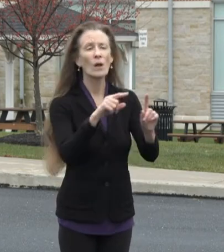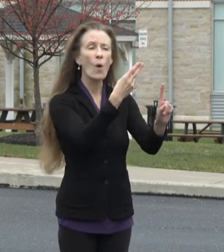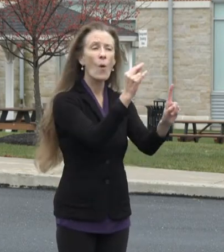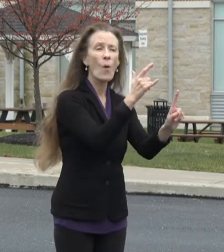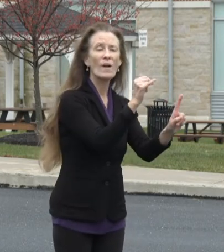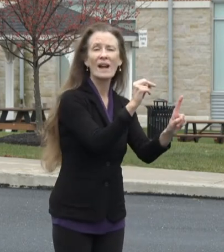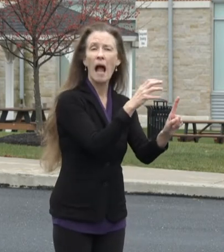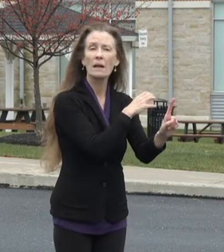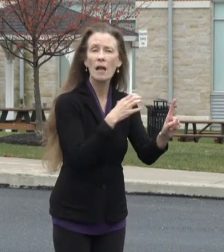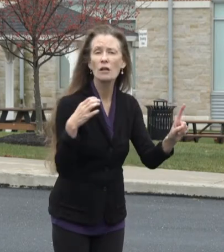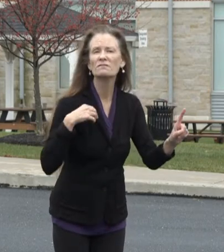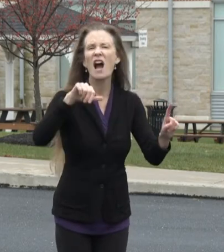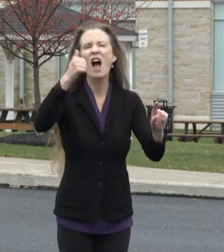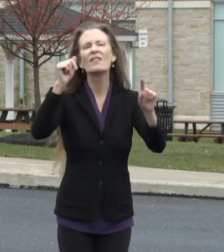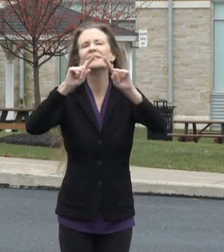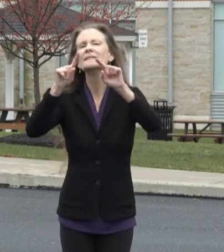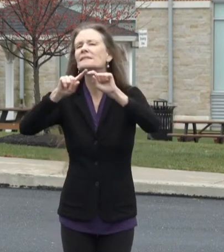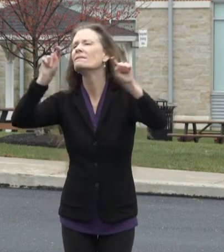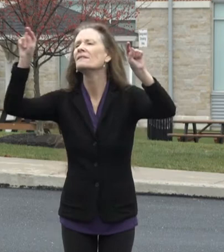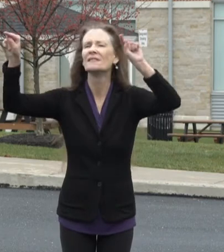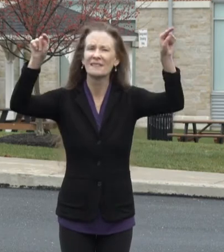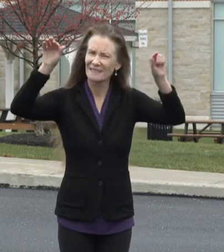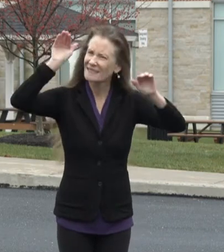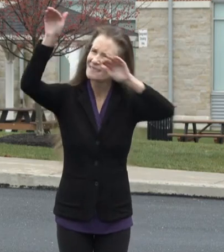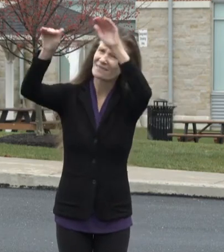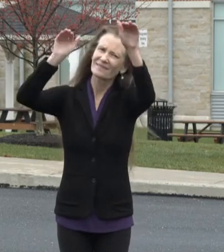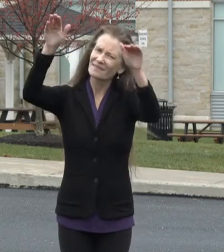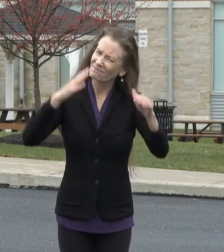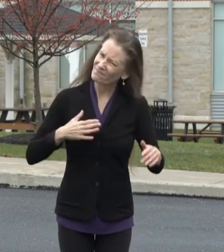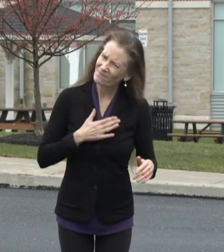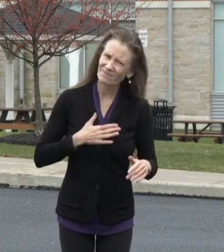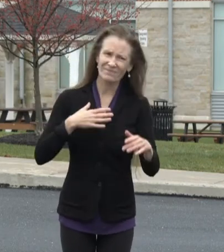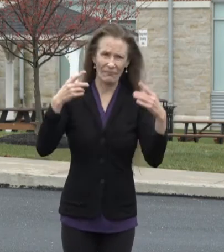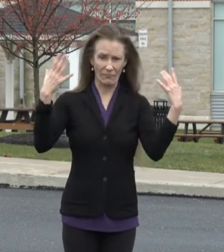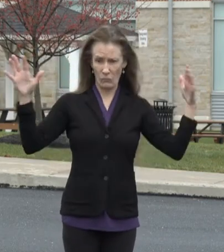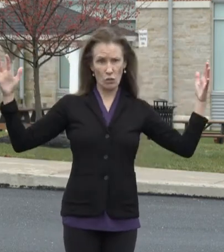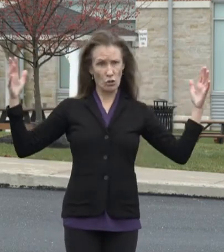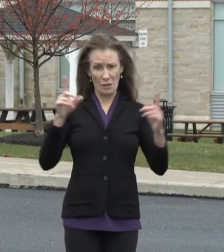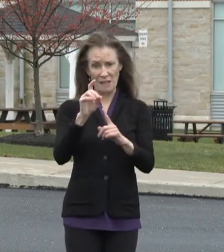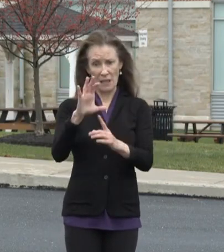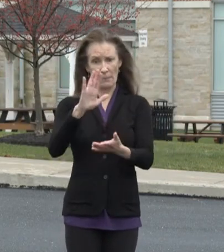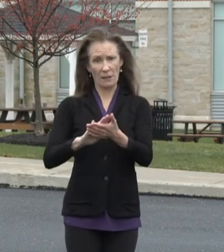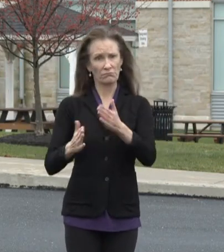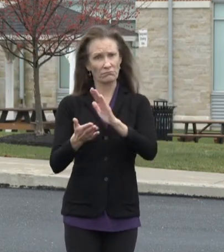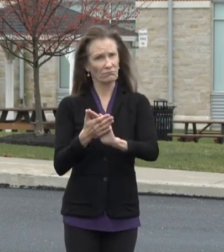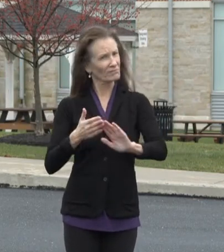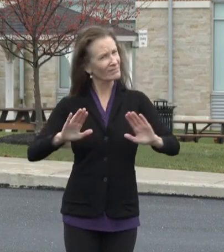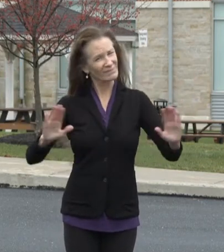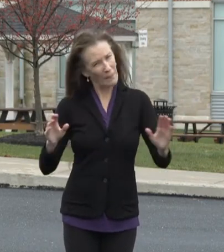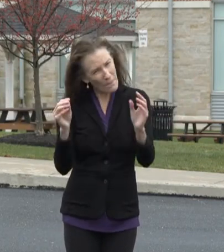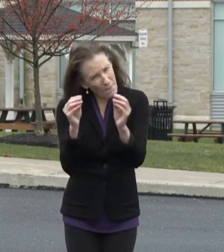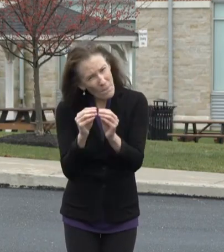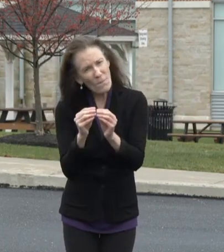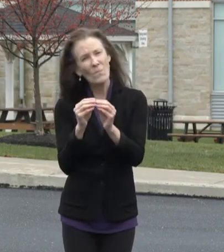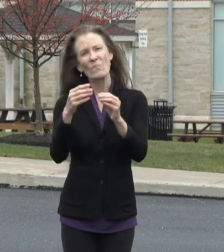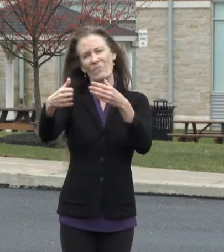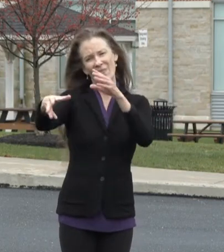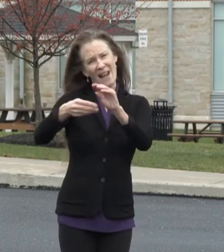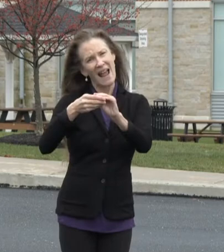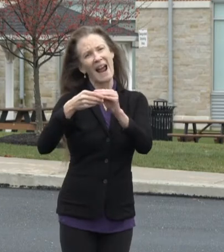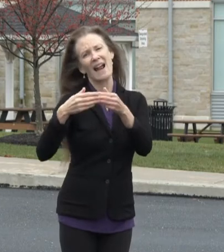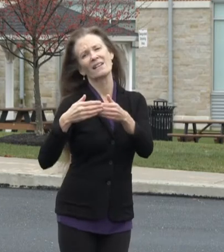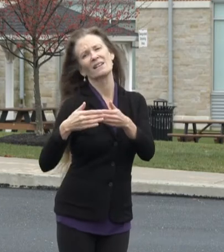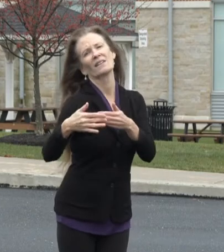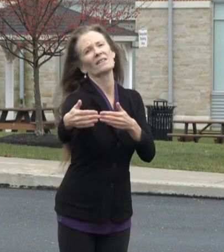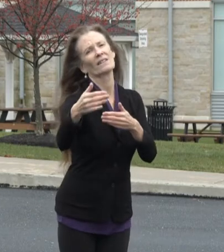the same, to be able to maintain their status, and are hopeful this request will be acted on in a timely manner to extend the status to the National